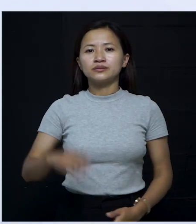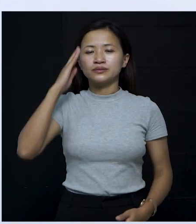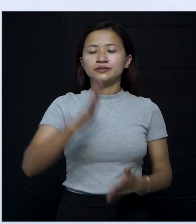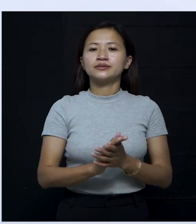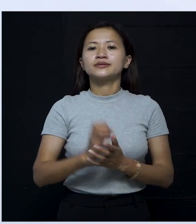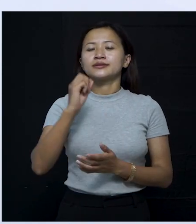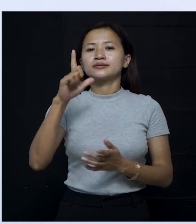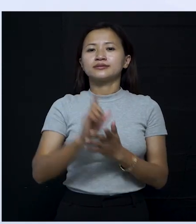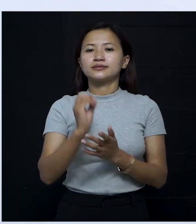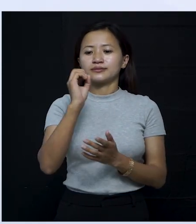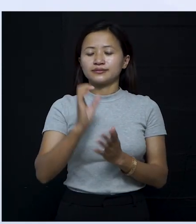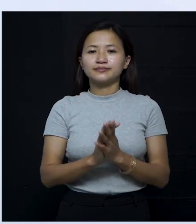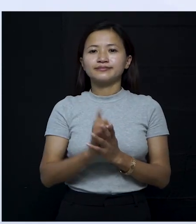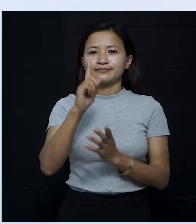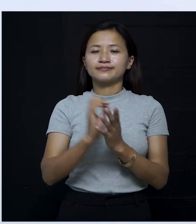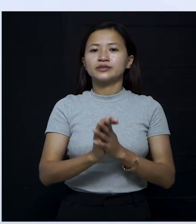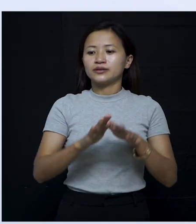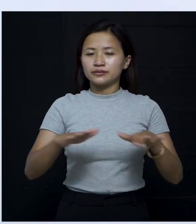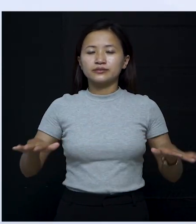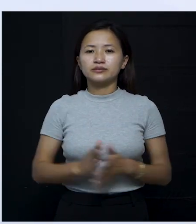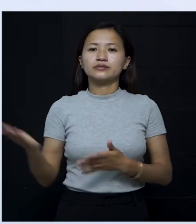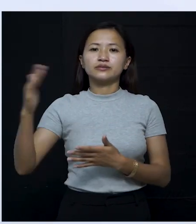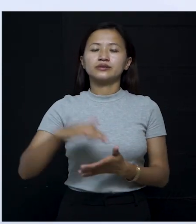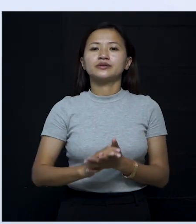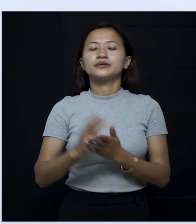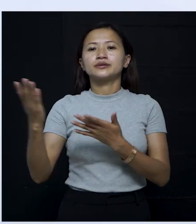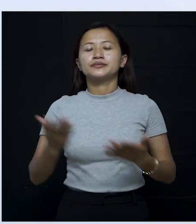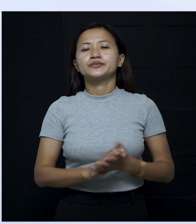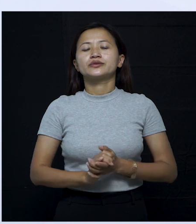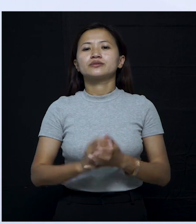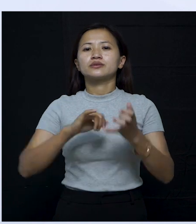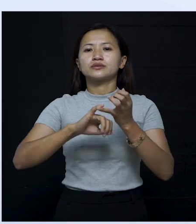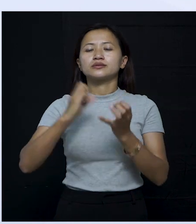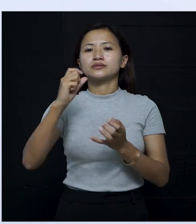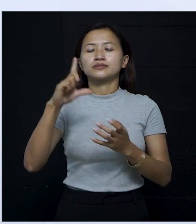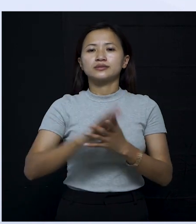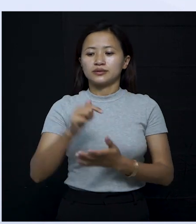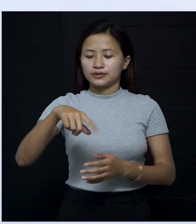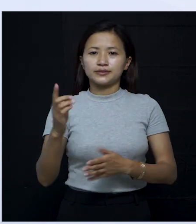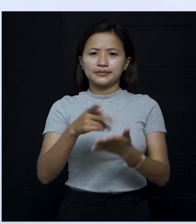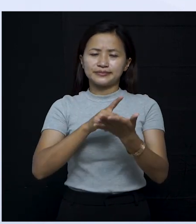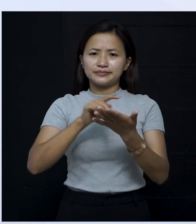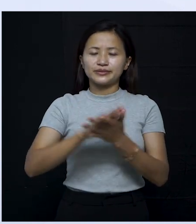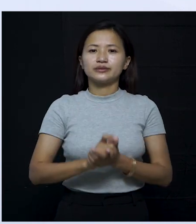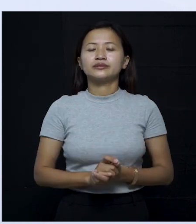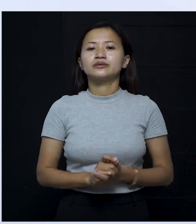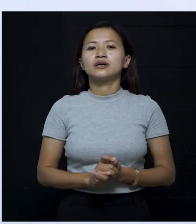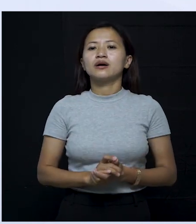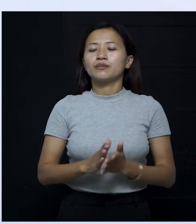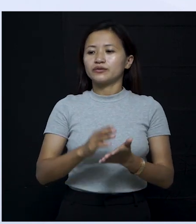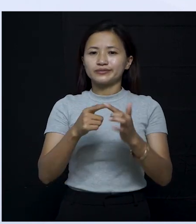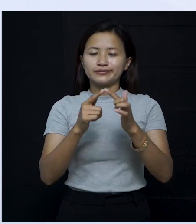Hello, class 10 students. Welcome to social science class. And today, okay, apart from the other